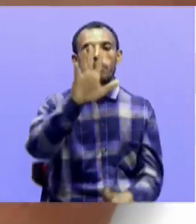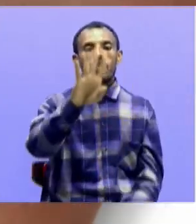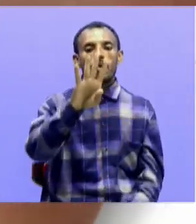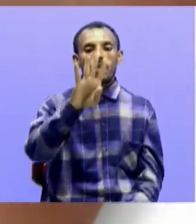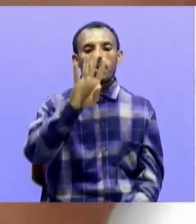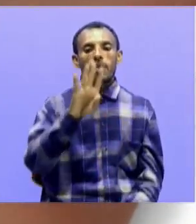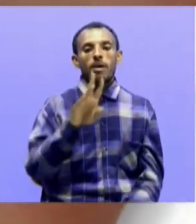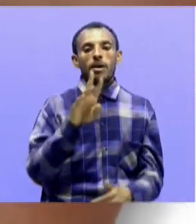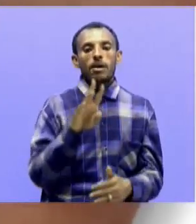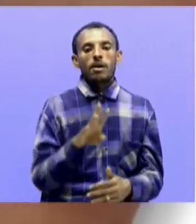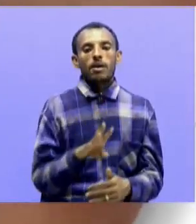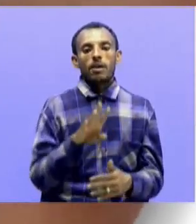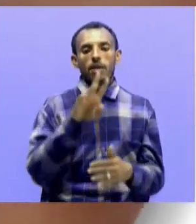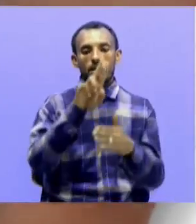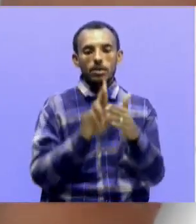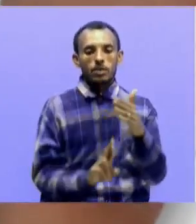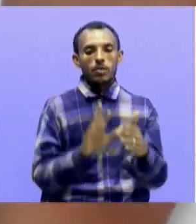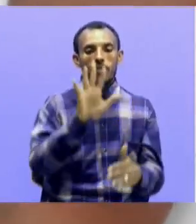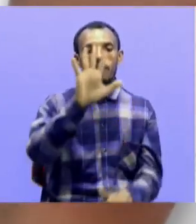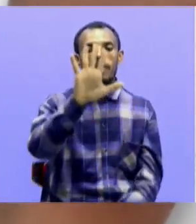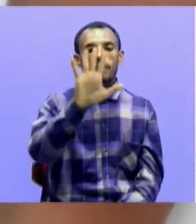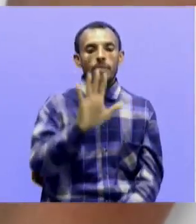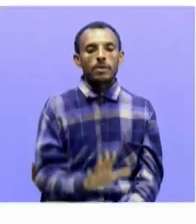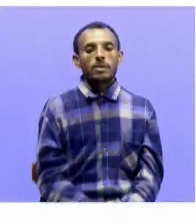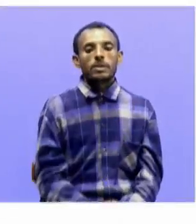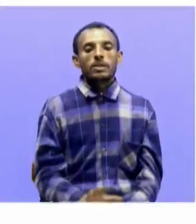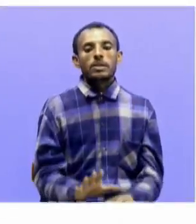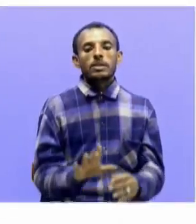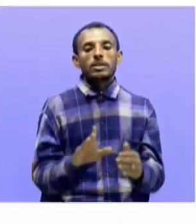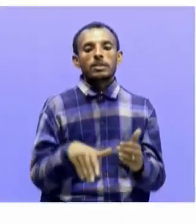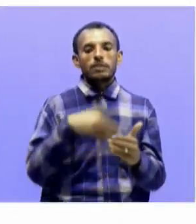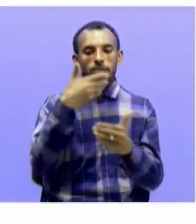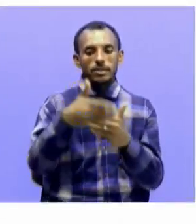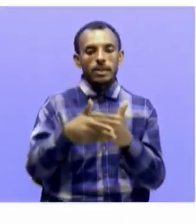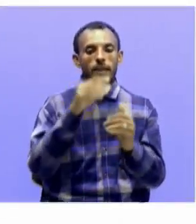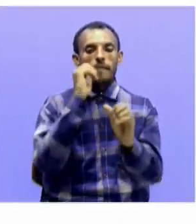ratio 5, then find